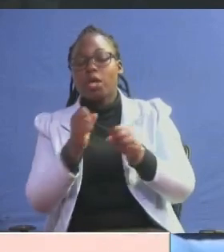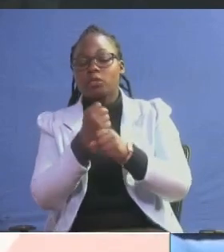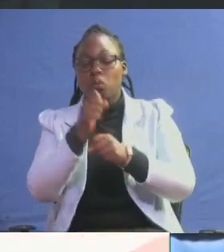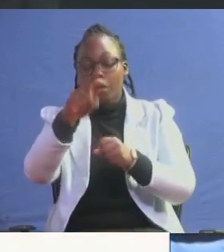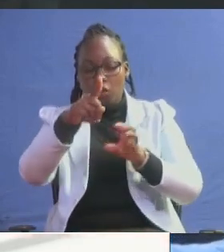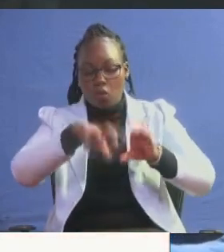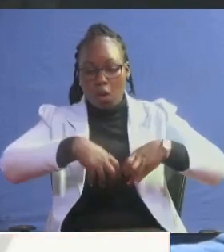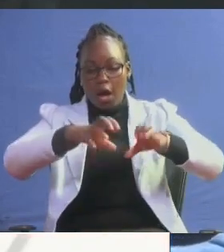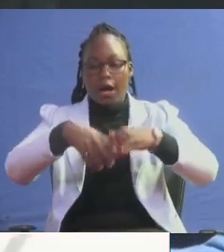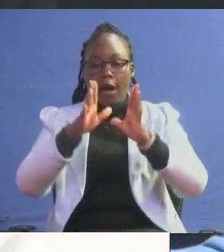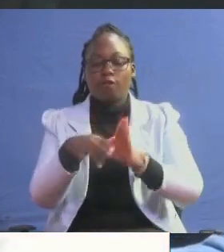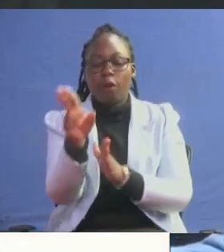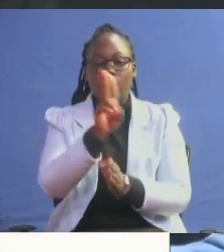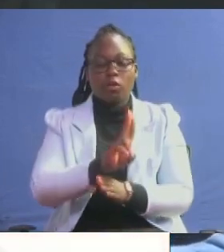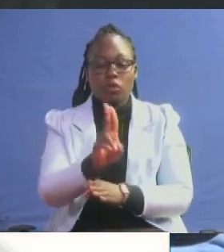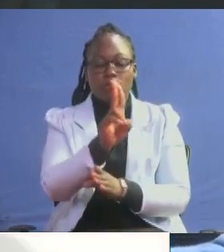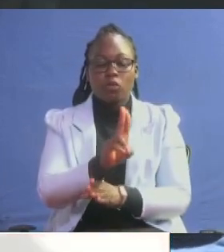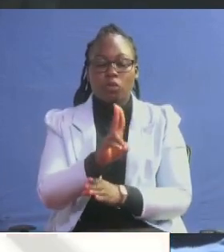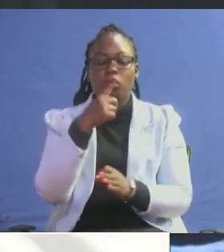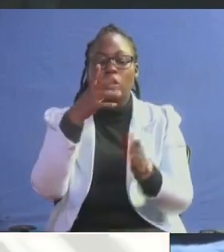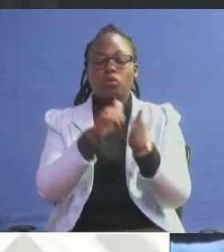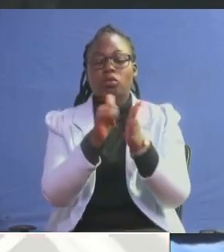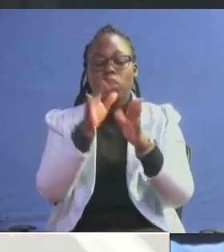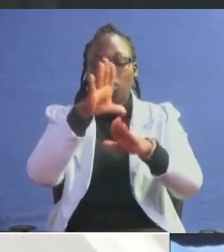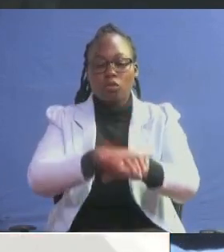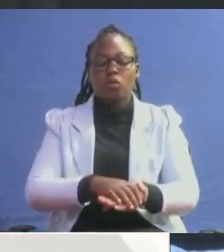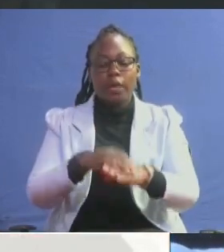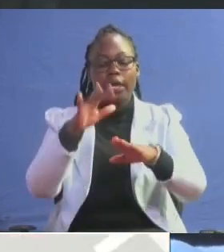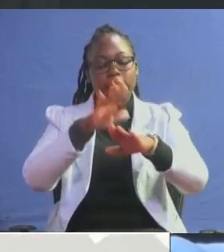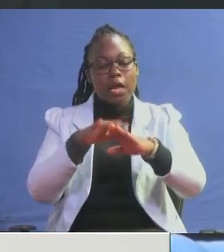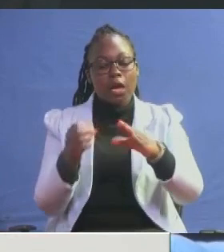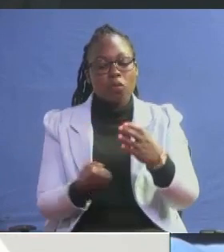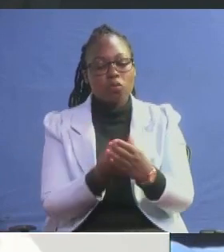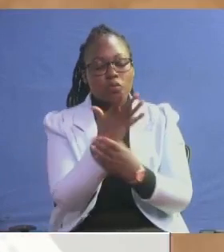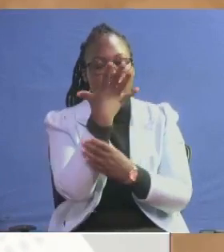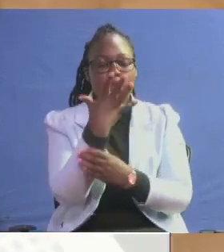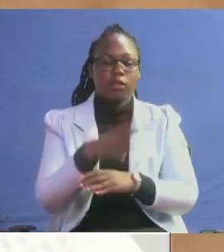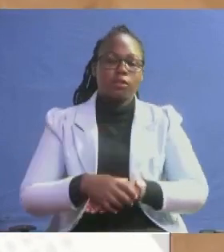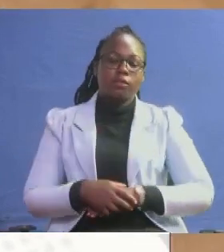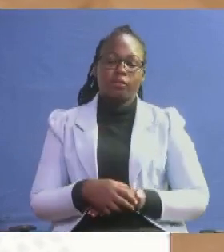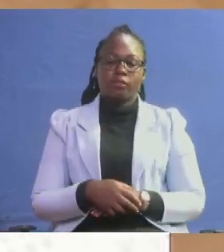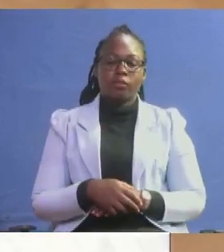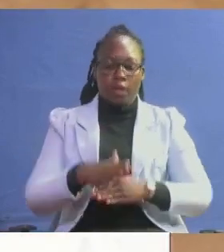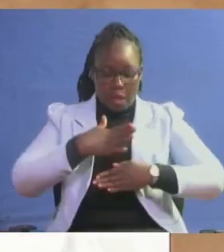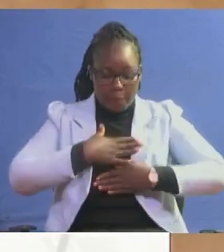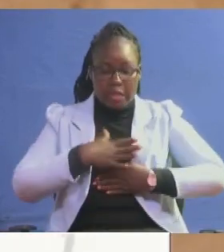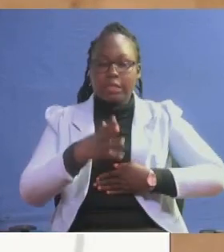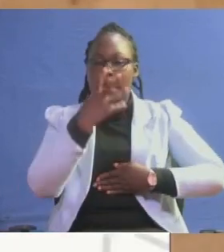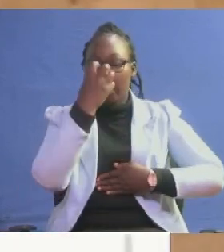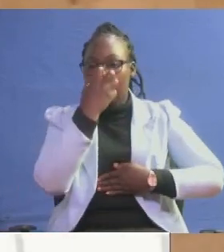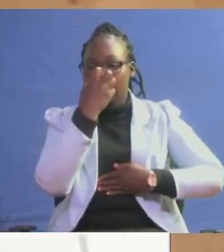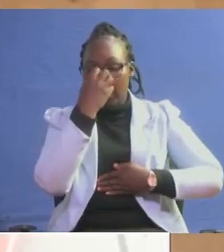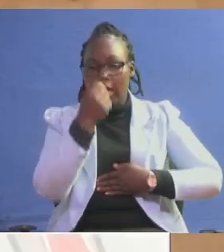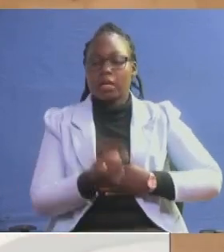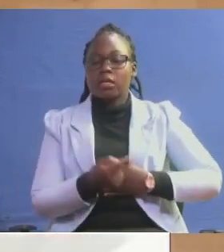mkulima kutumia ili upate mazao ambayo ni sawa sawa. Mheshimiwa Rais, na najua